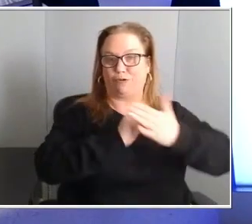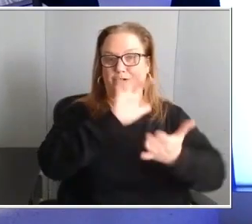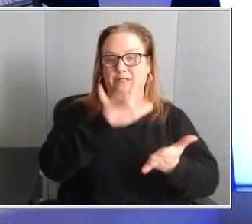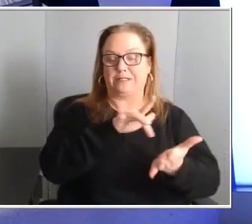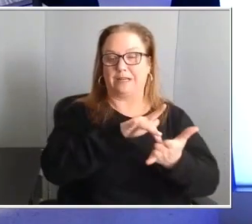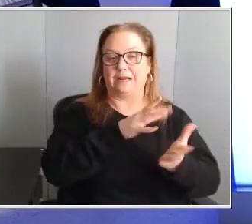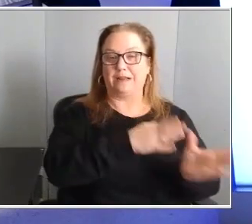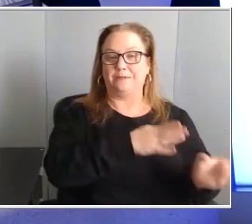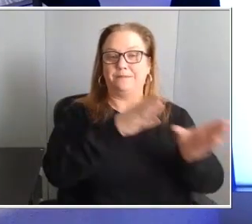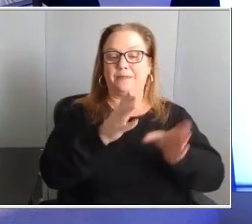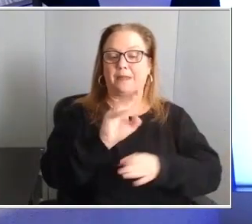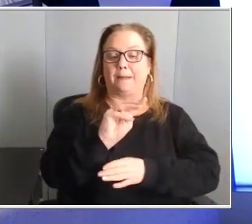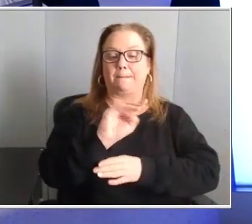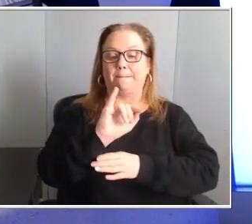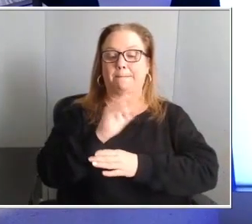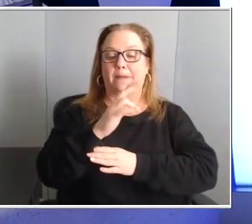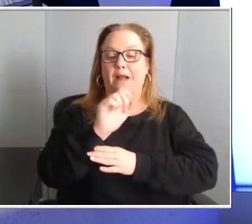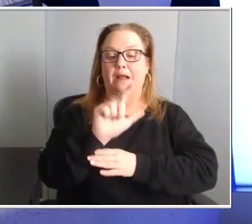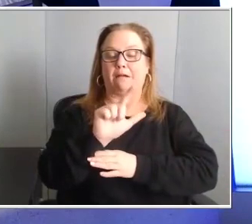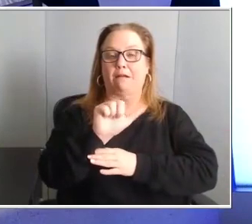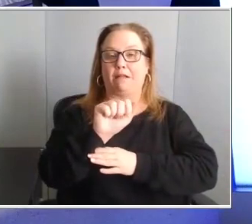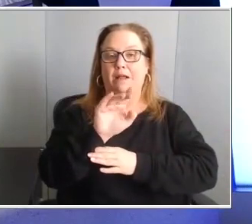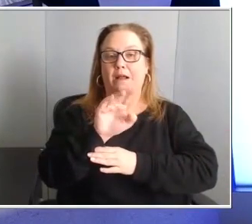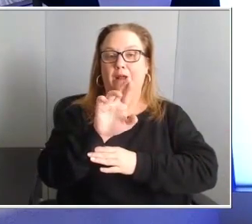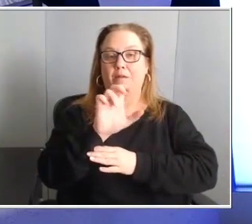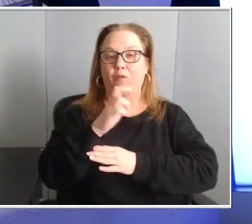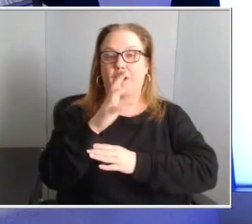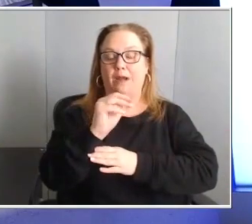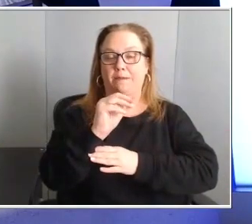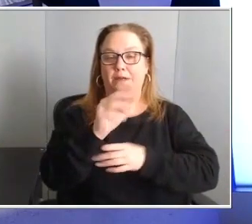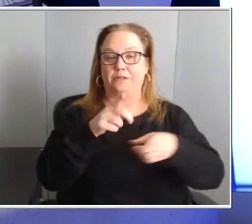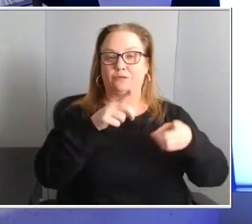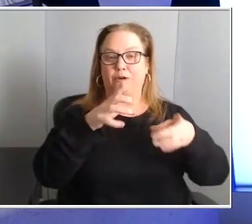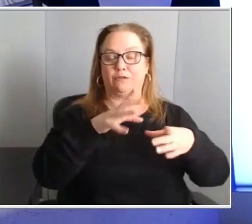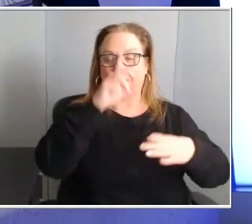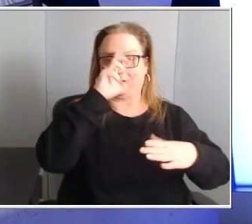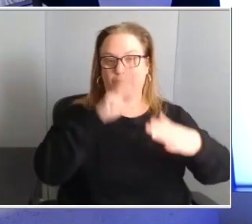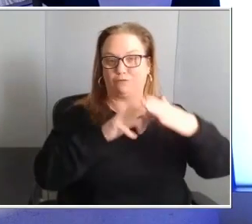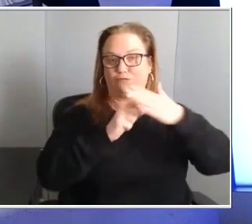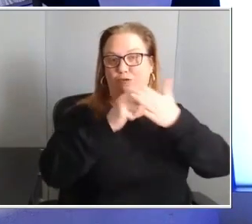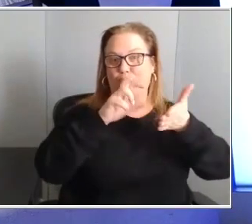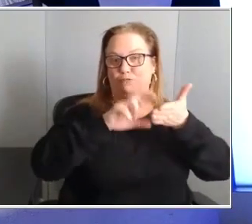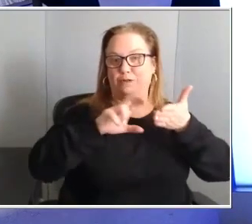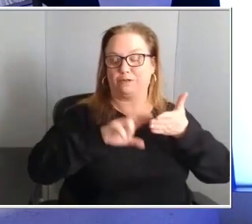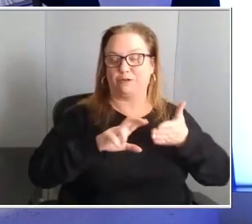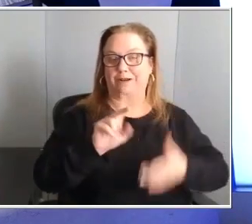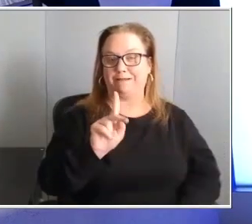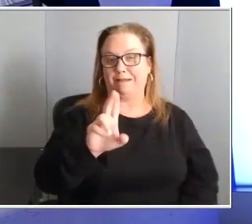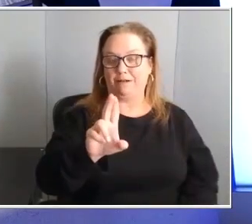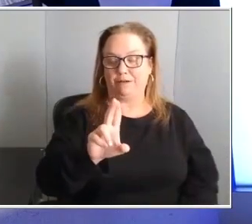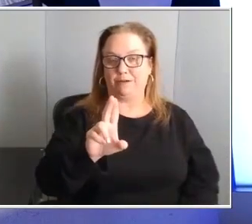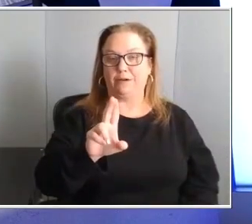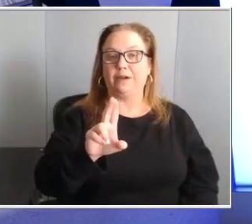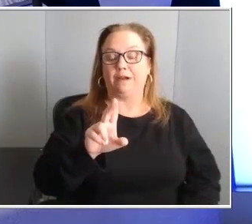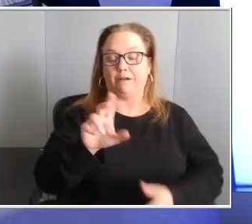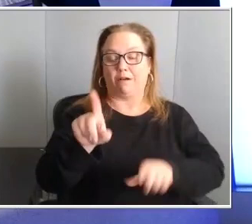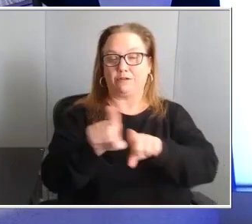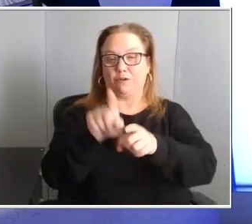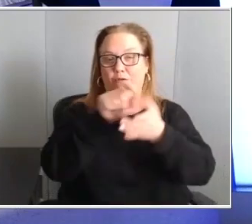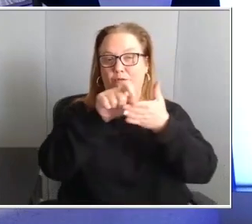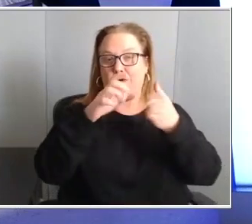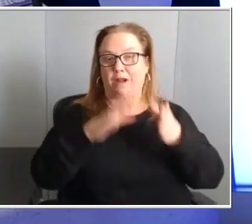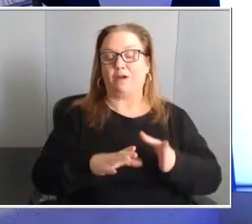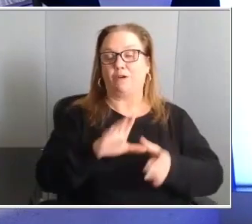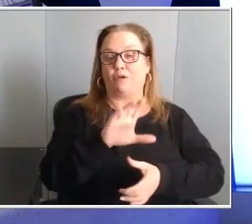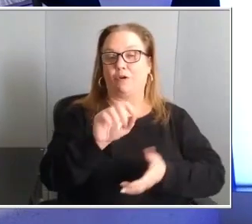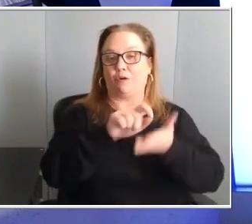Michael Abraham is the director of stroke research at the University of Kansas Medical Center and the co-author of the study we're